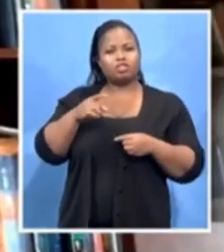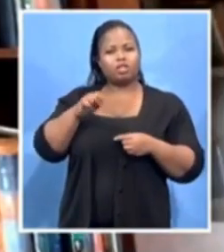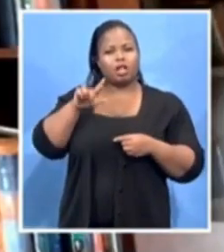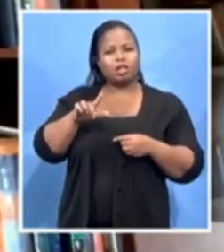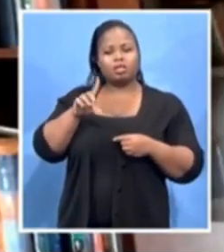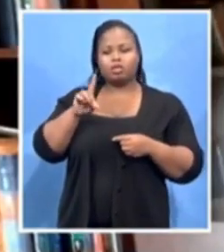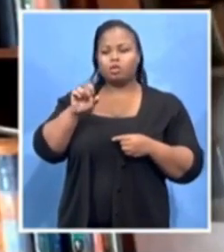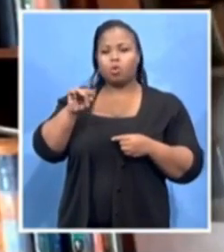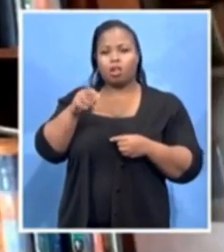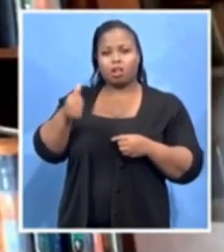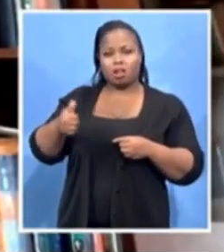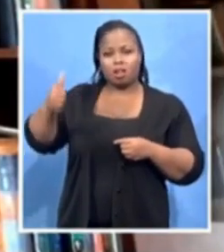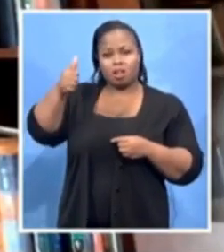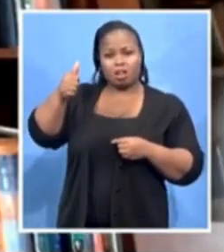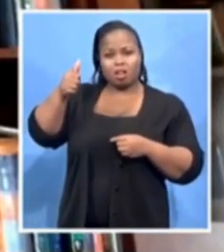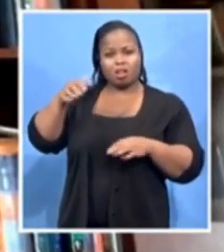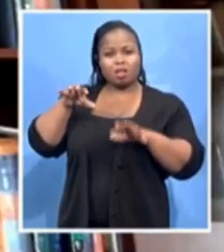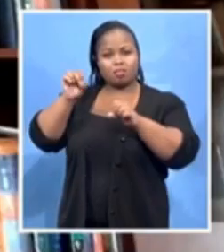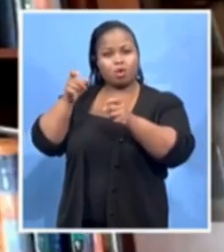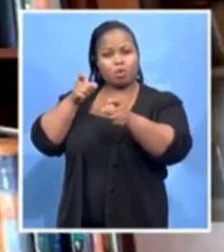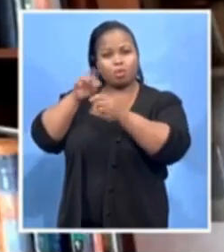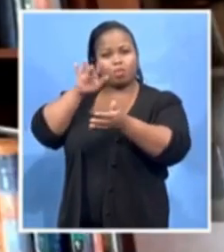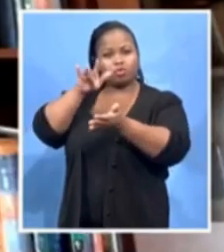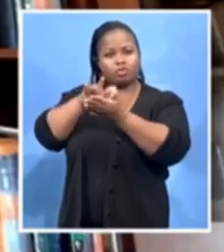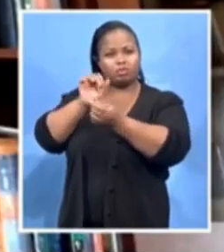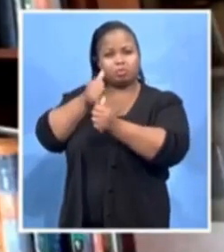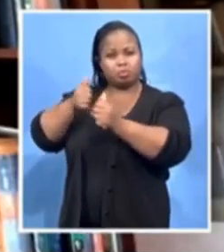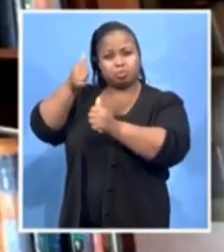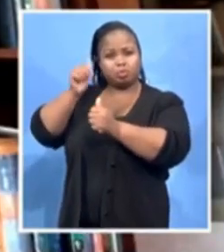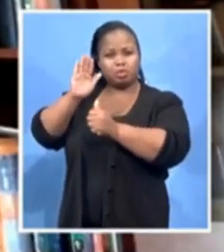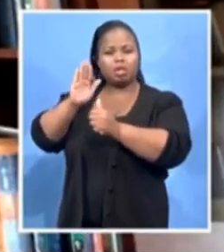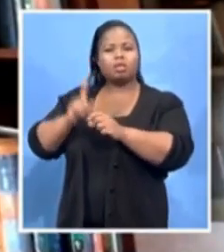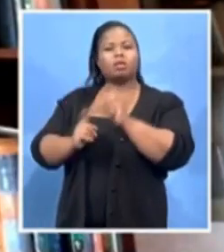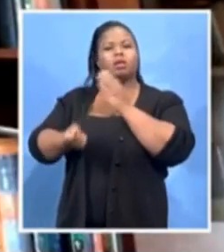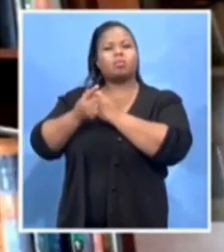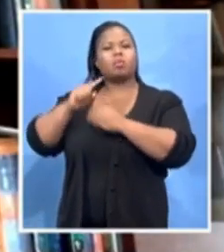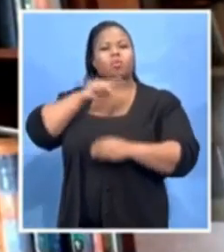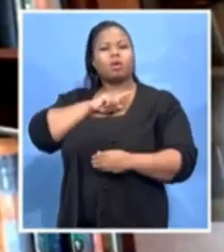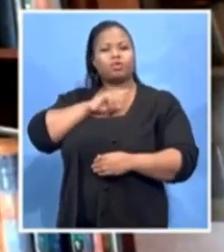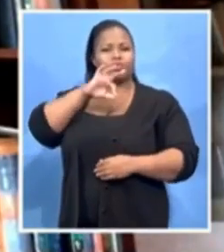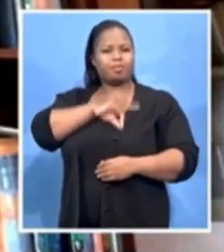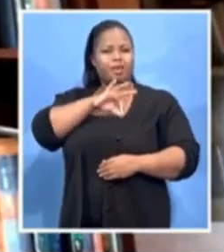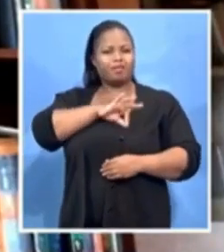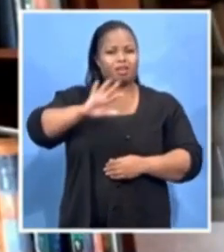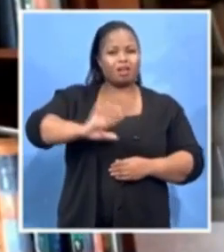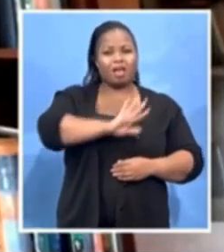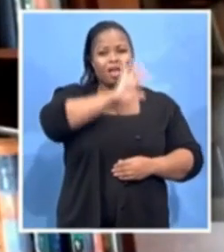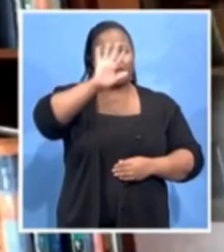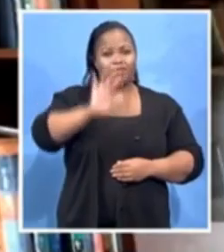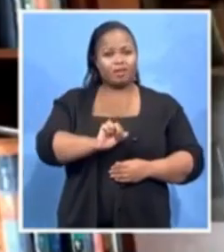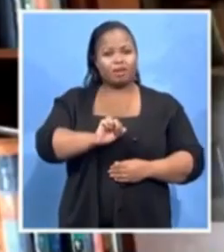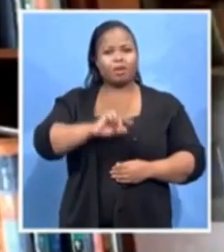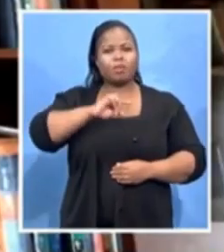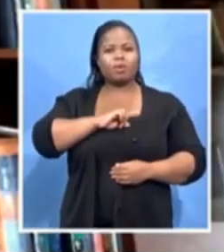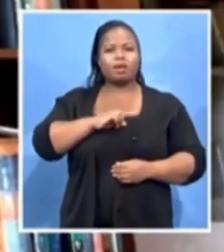what majorly happened for the benefit of Africa was the decision of Guinea through Ahmed Sékou